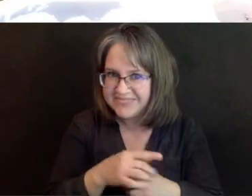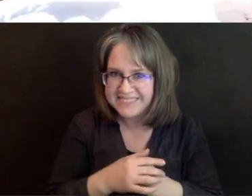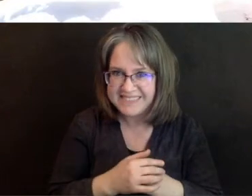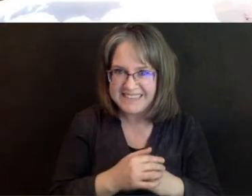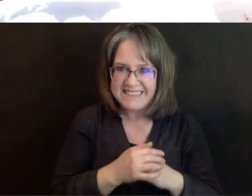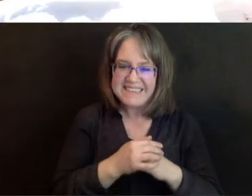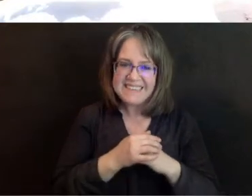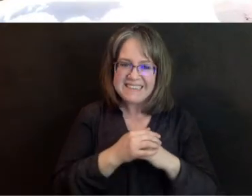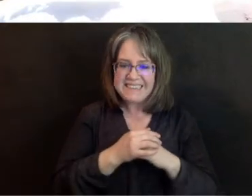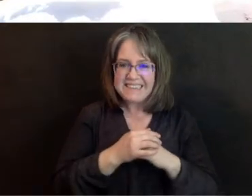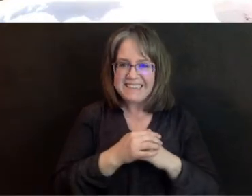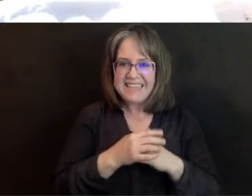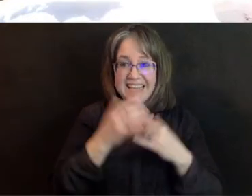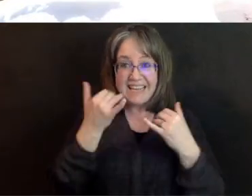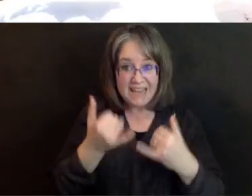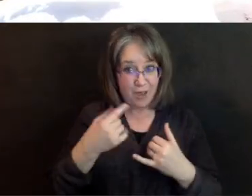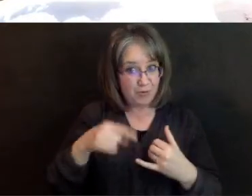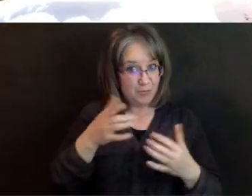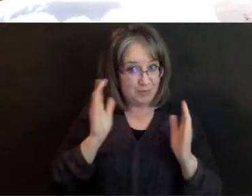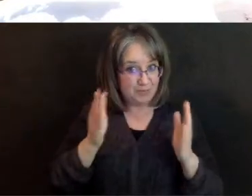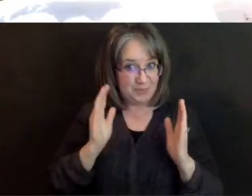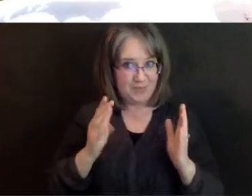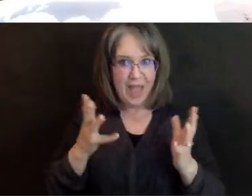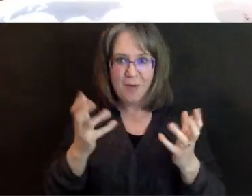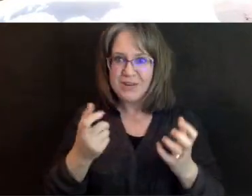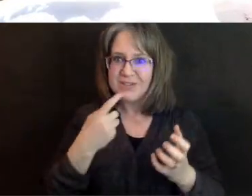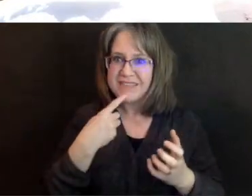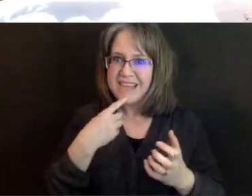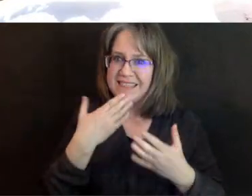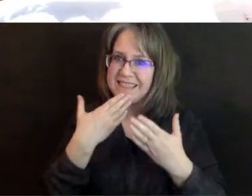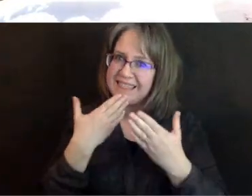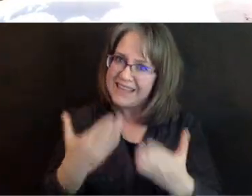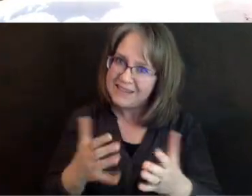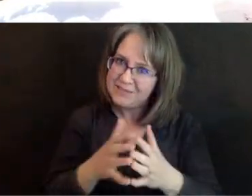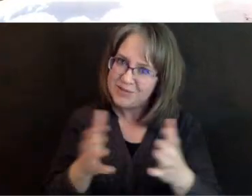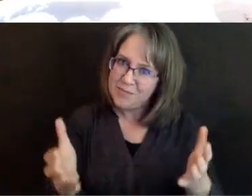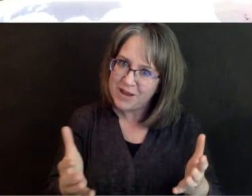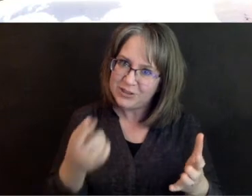Gotcha! But now that I have your attention, I just want to say thank you